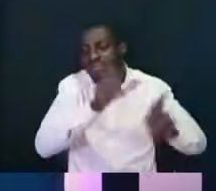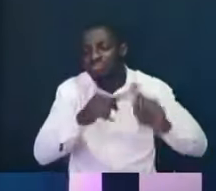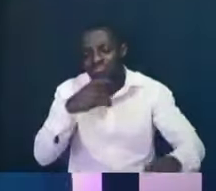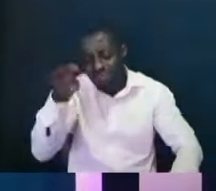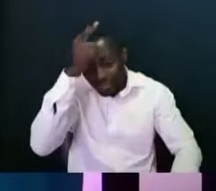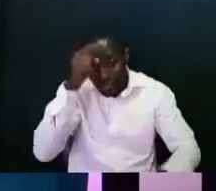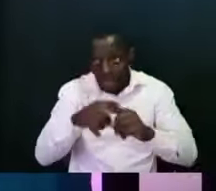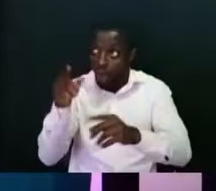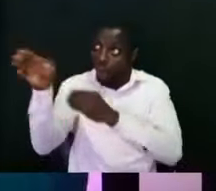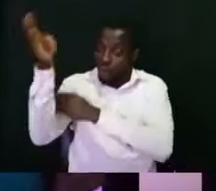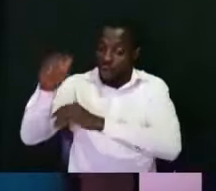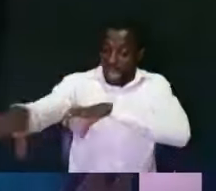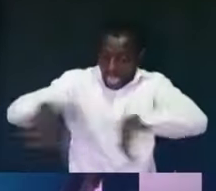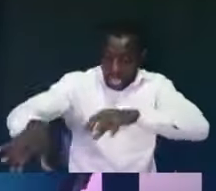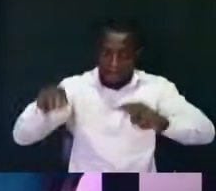Let's